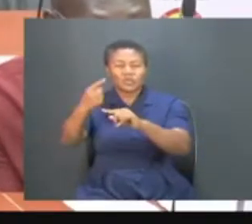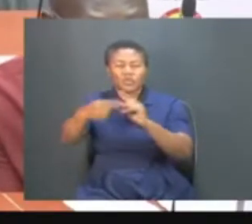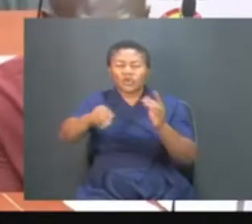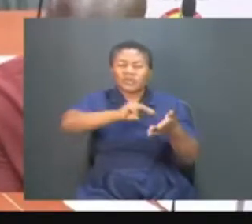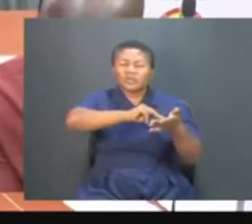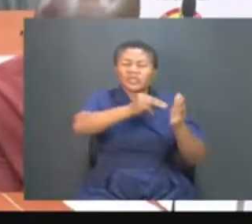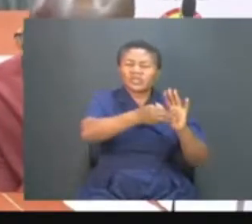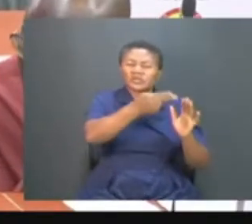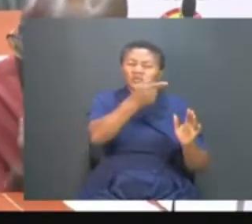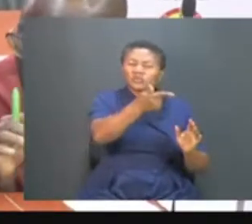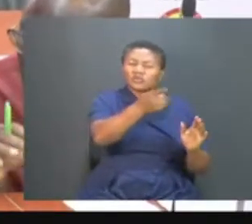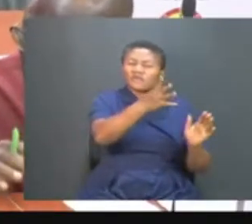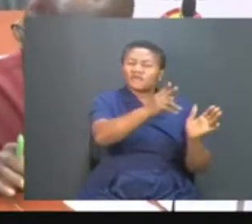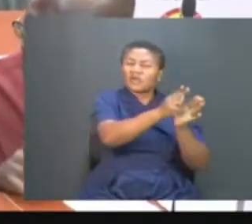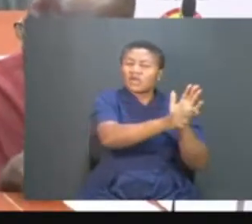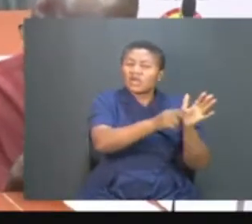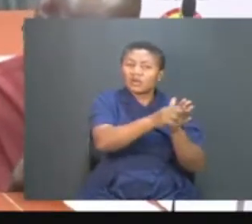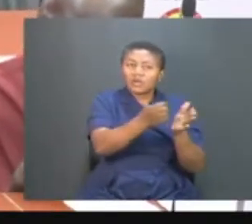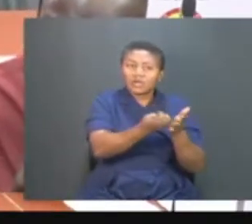could one policy,